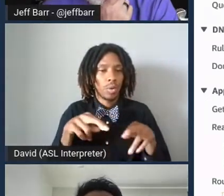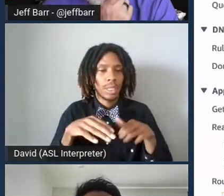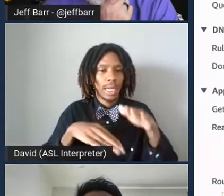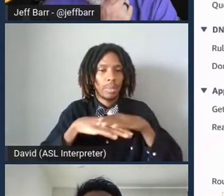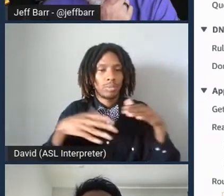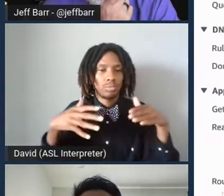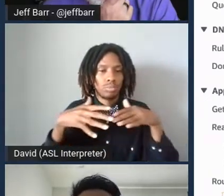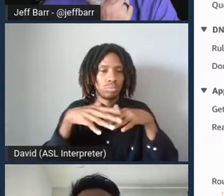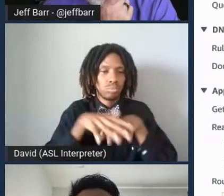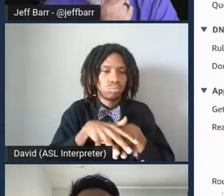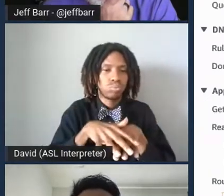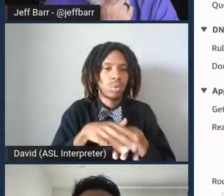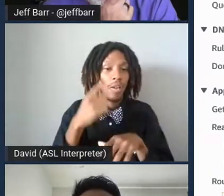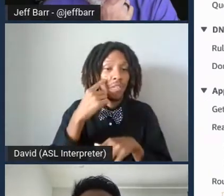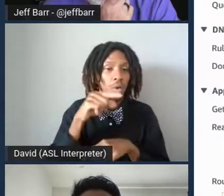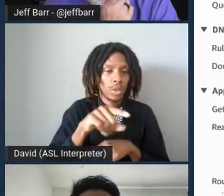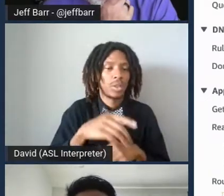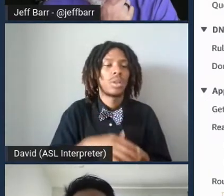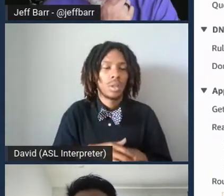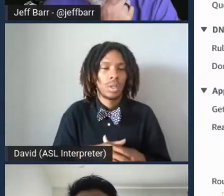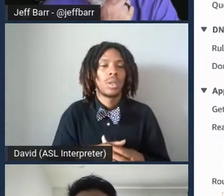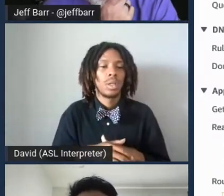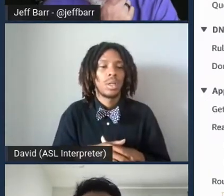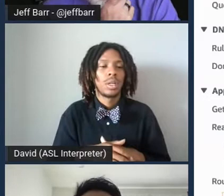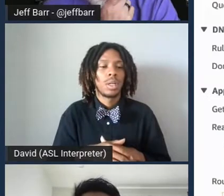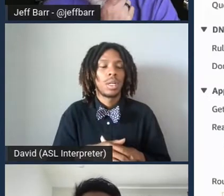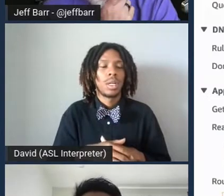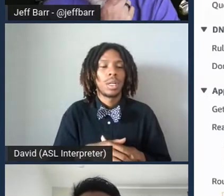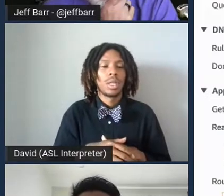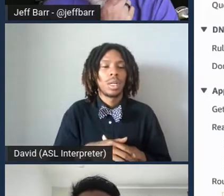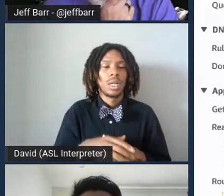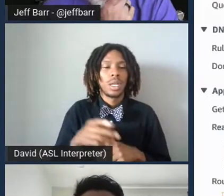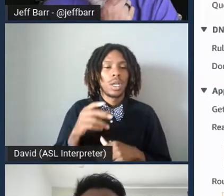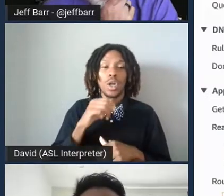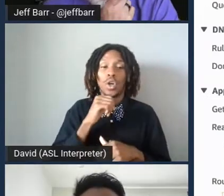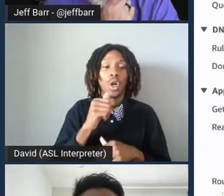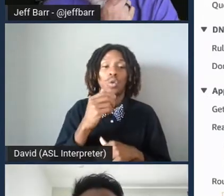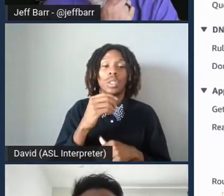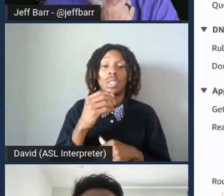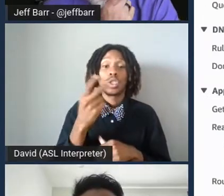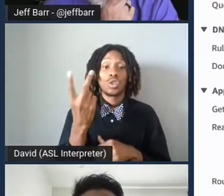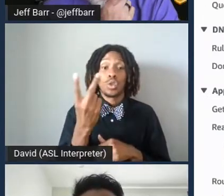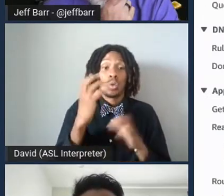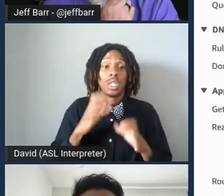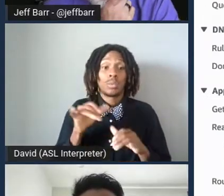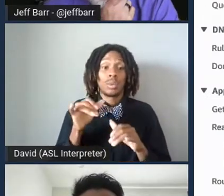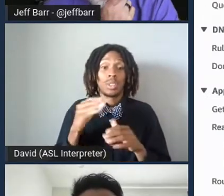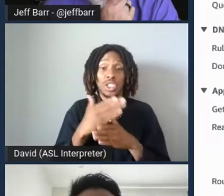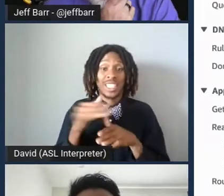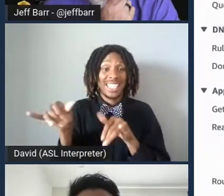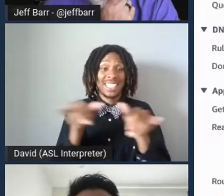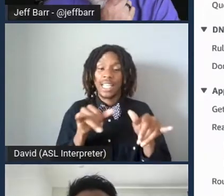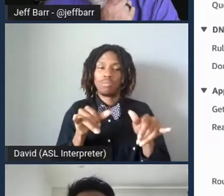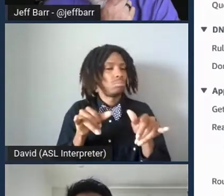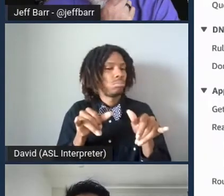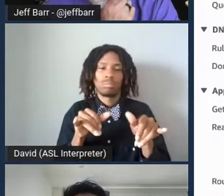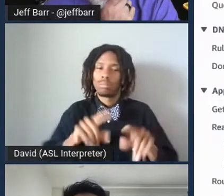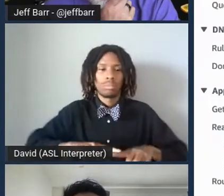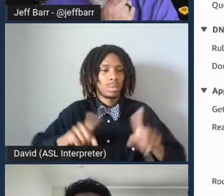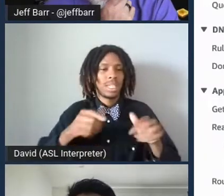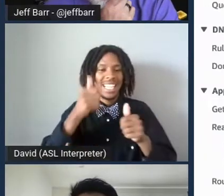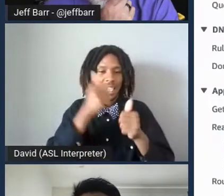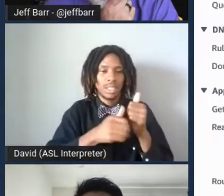you. And no two customers share the same cluster. And each cluster